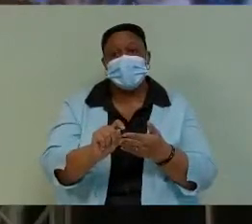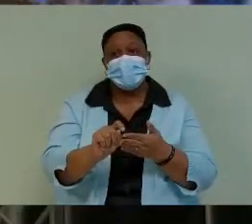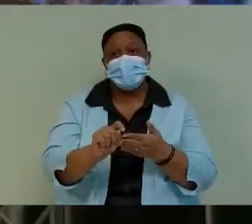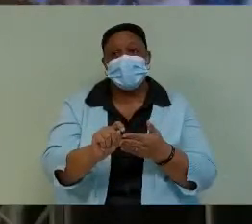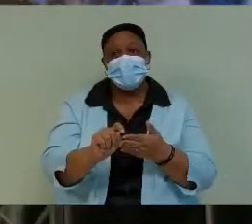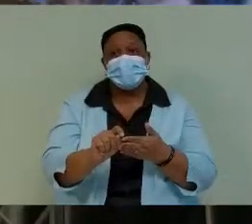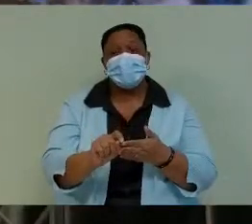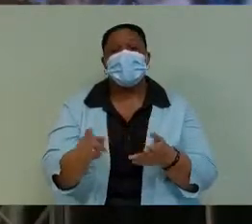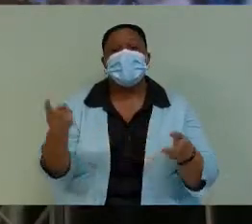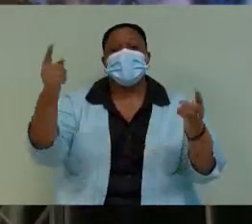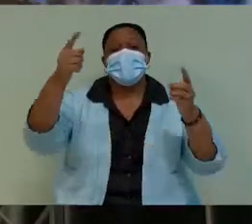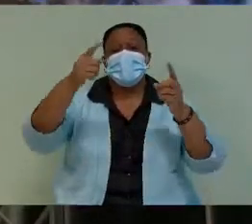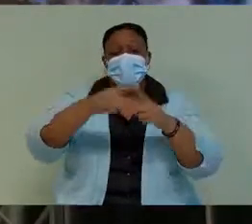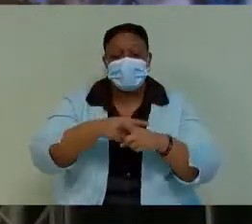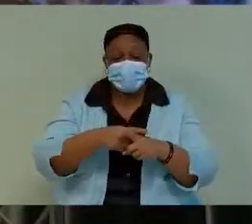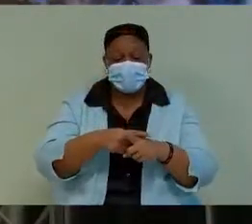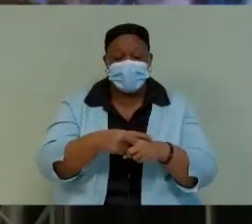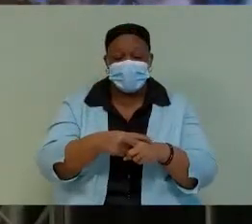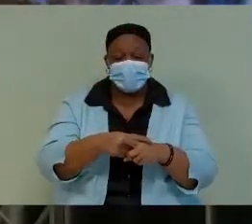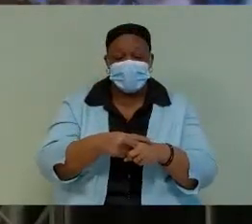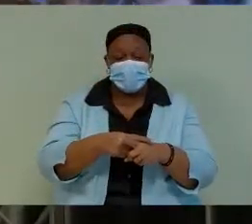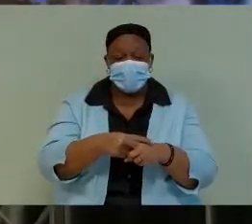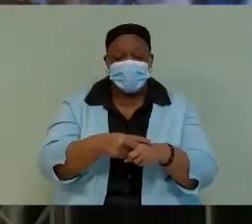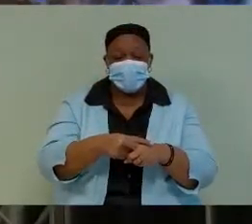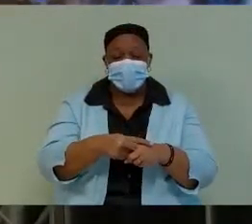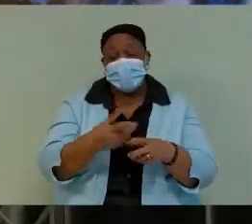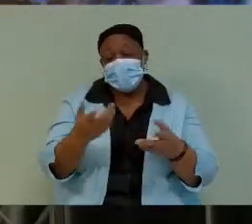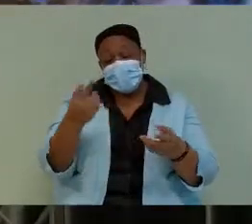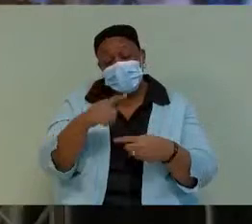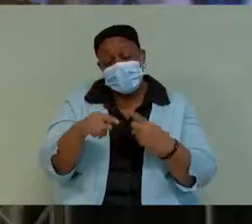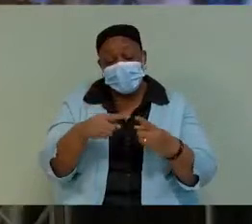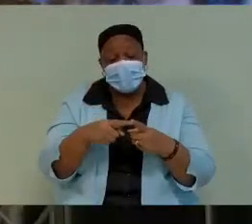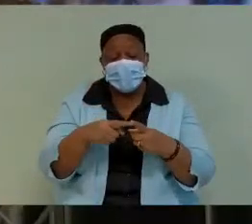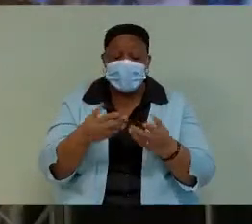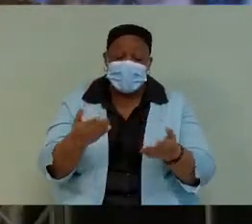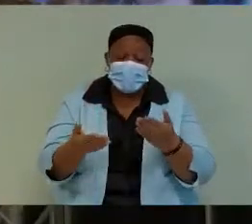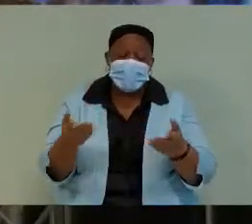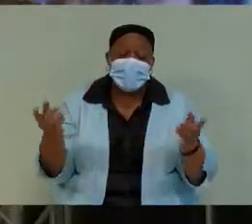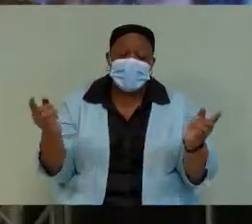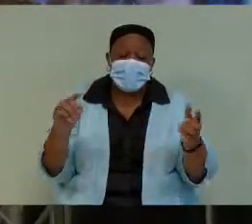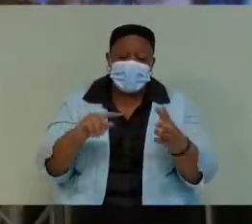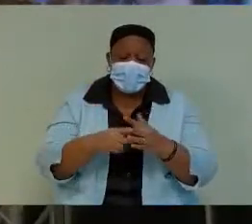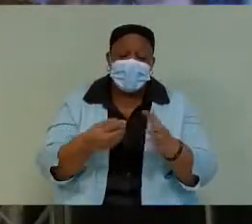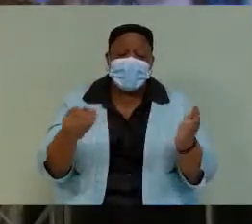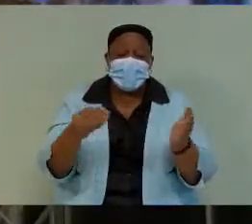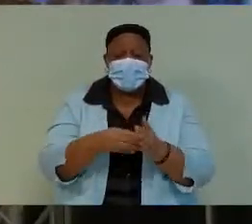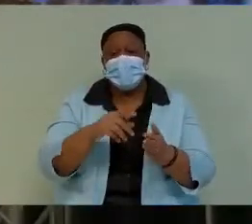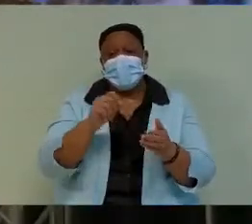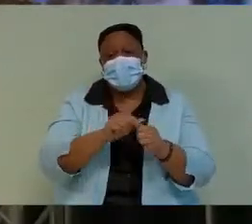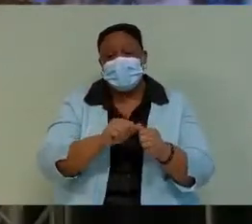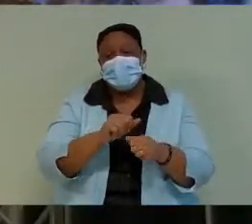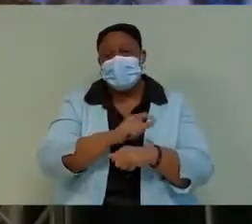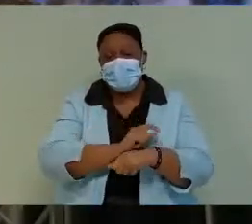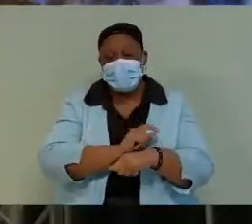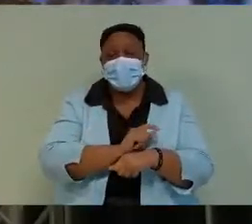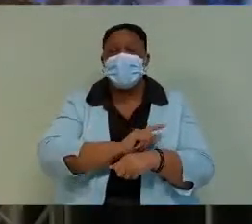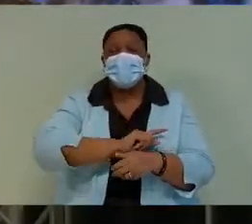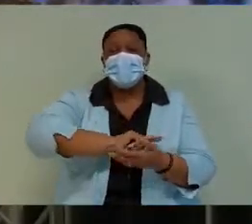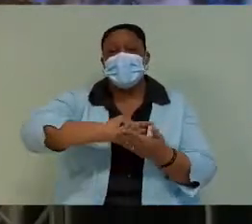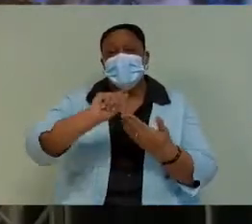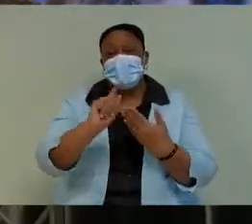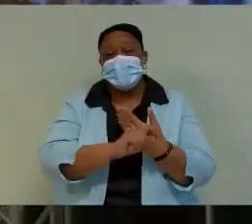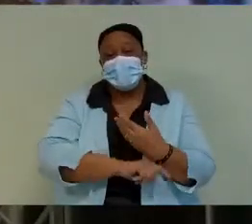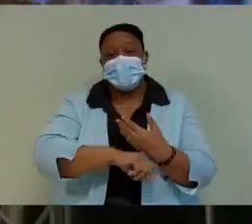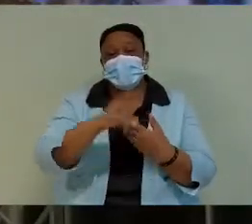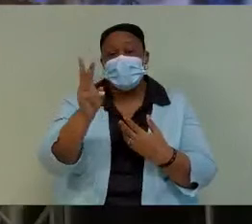necessary for us to have them more frequently. Until then, thank you very much for joining us. We will be back next week, Wednesday at